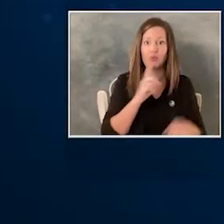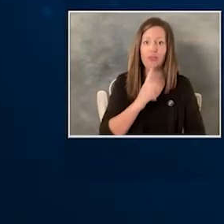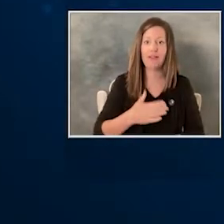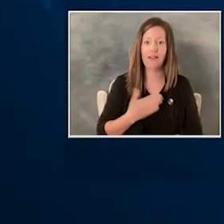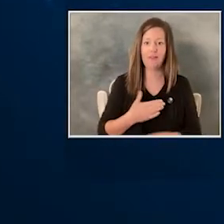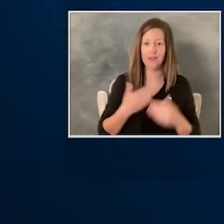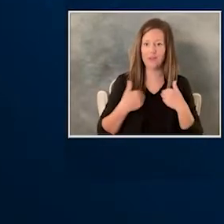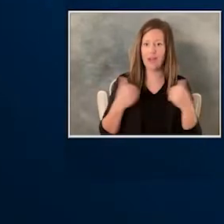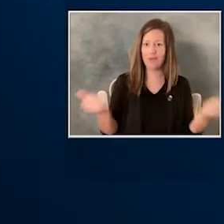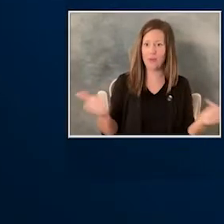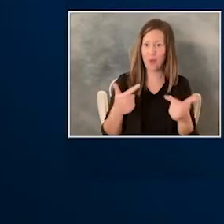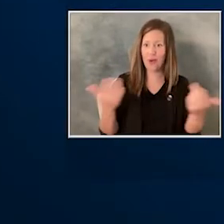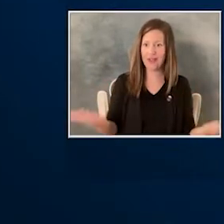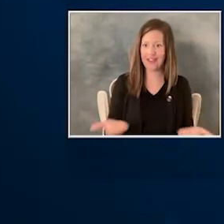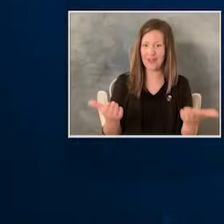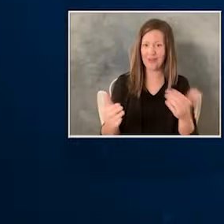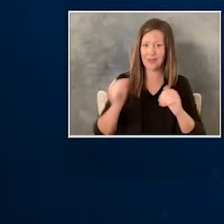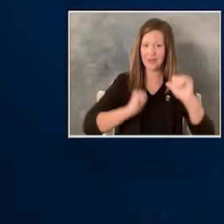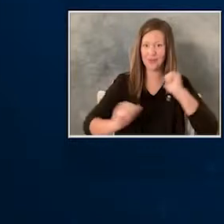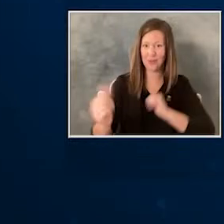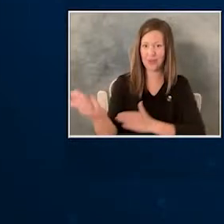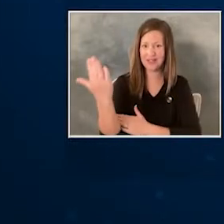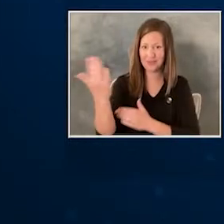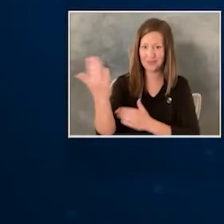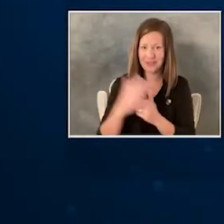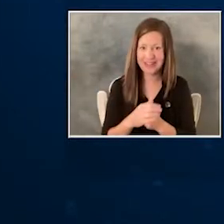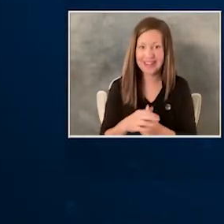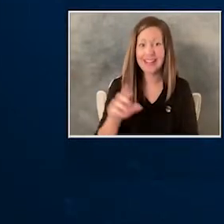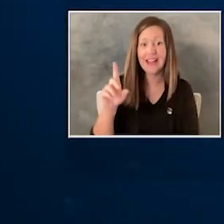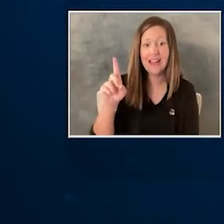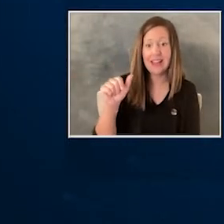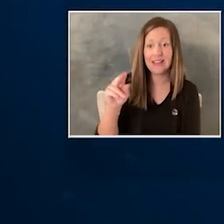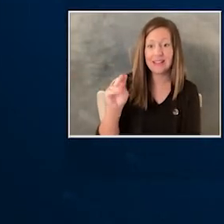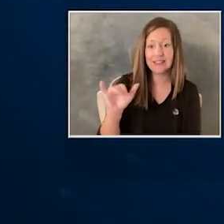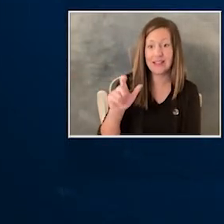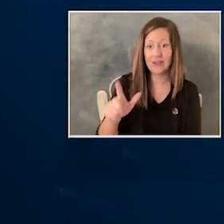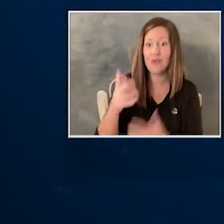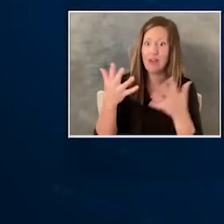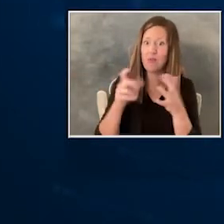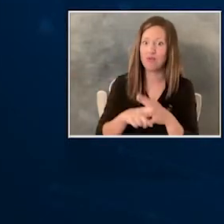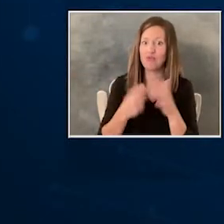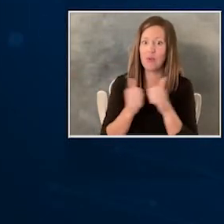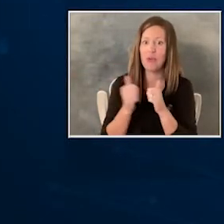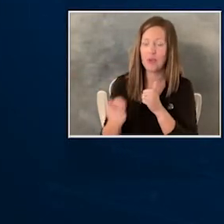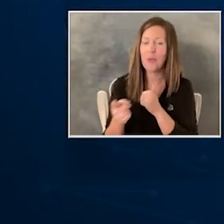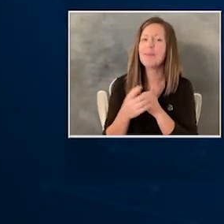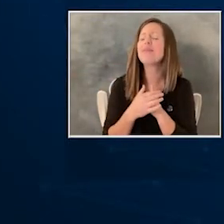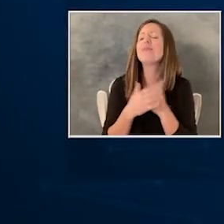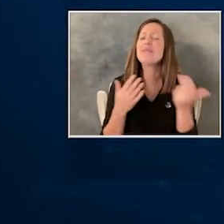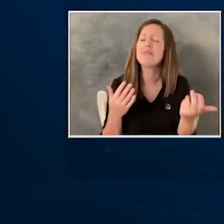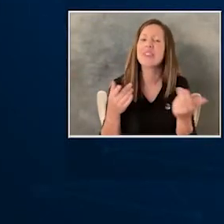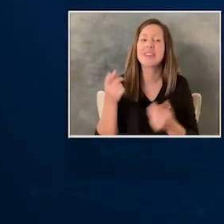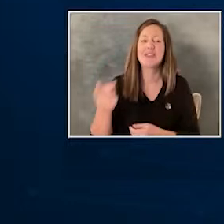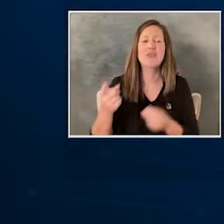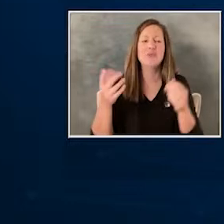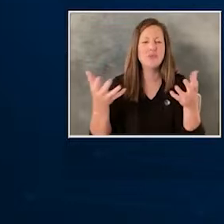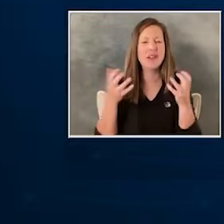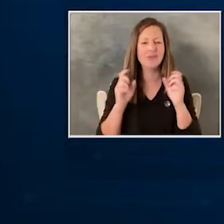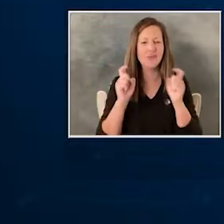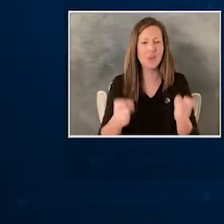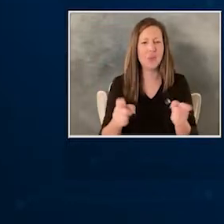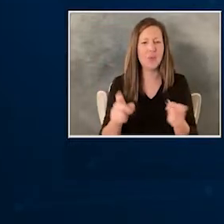on the program this morning. Daniel, I want to start with you. What compelled you to donate your kidney?